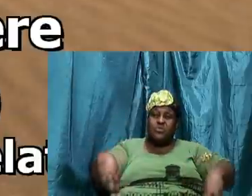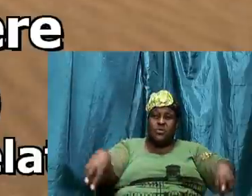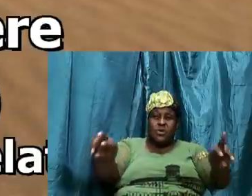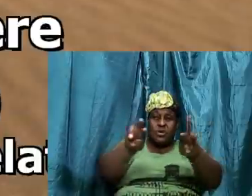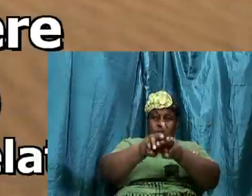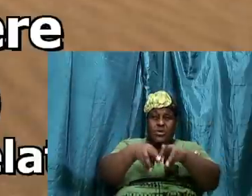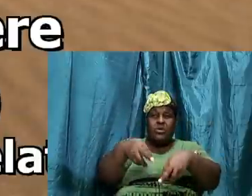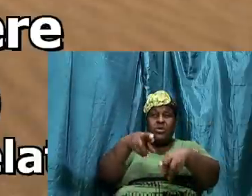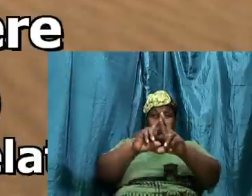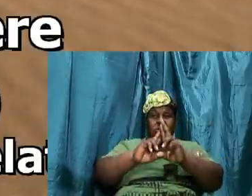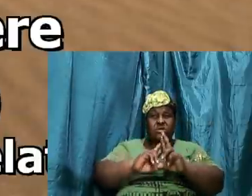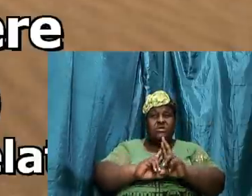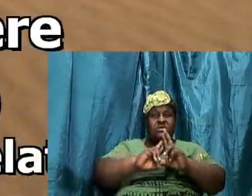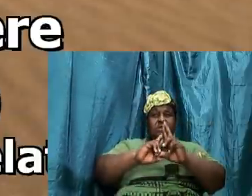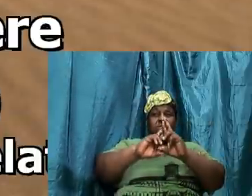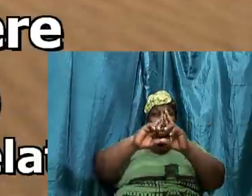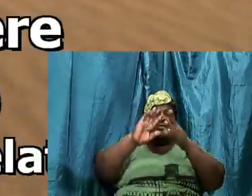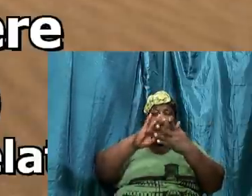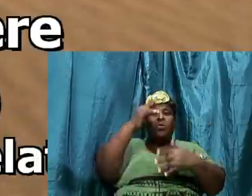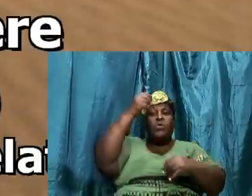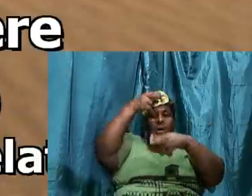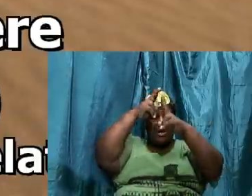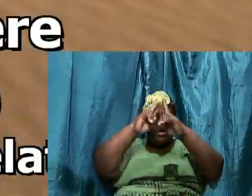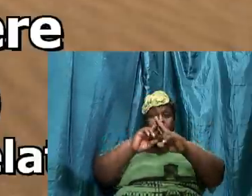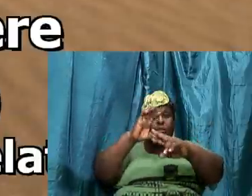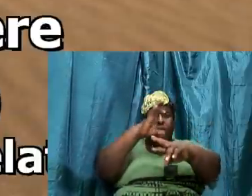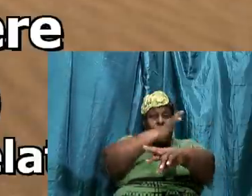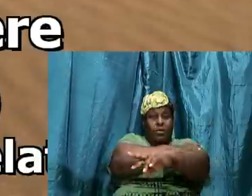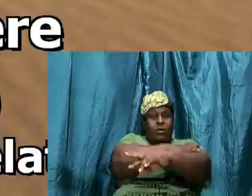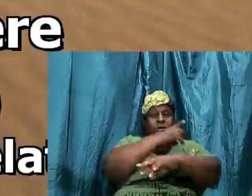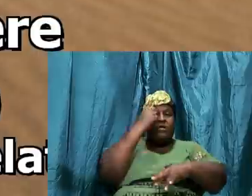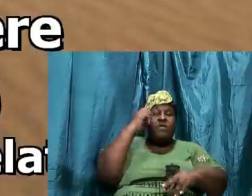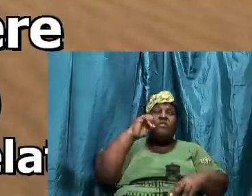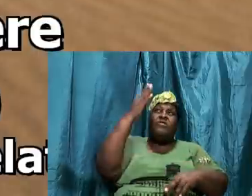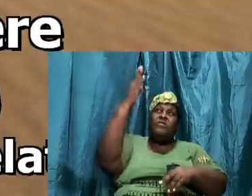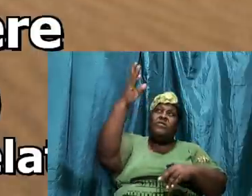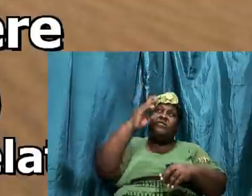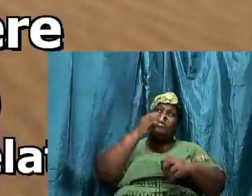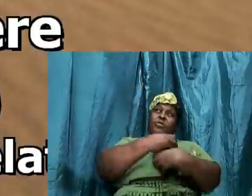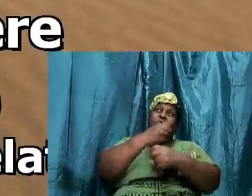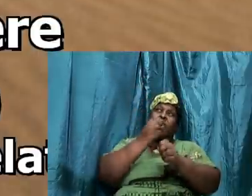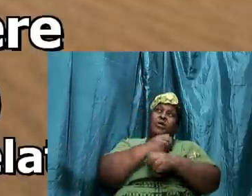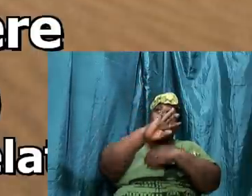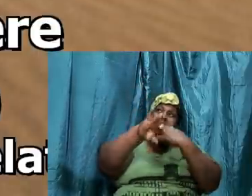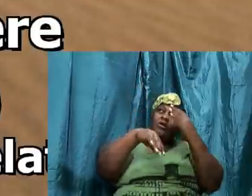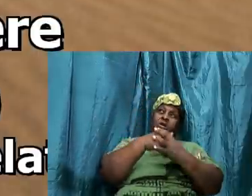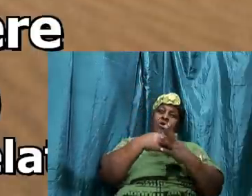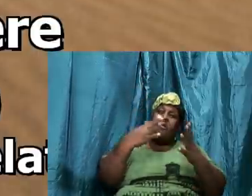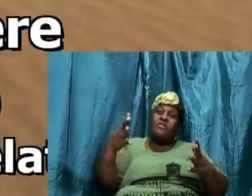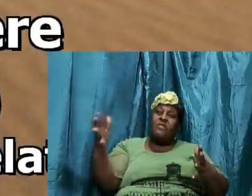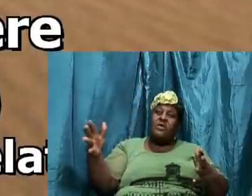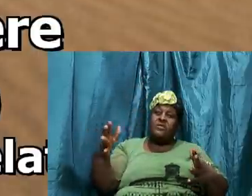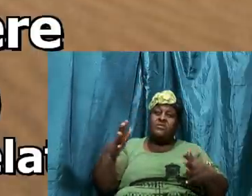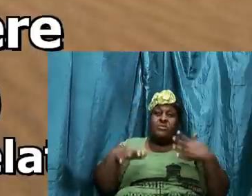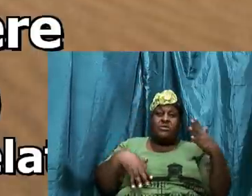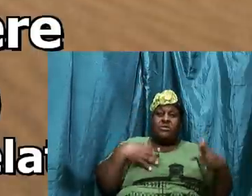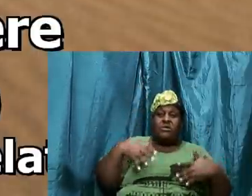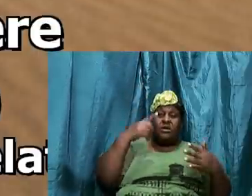to receive glory and honor, power, for thou hast created all things, for thy pleasure they